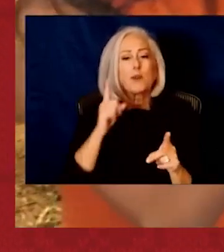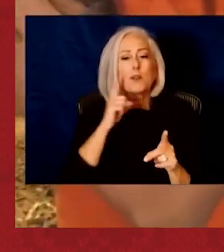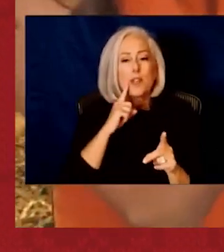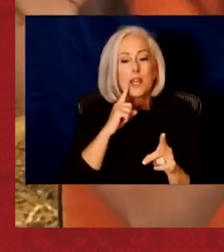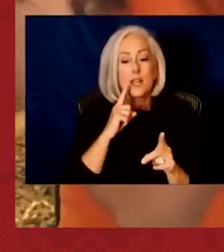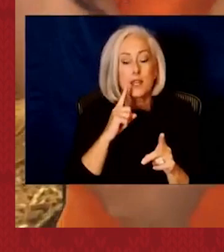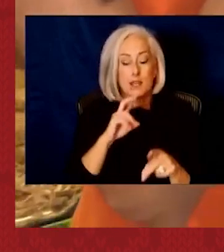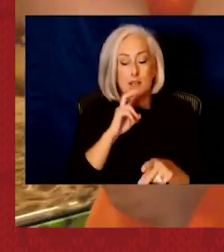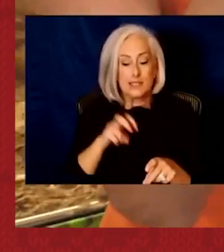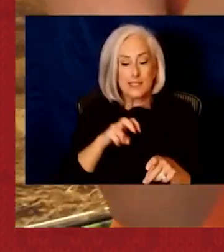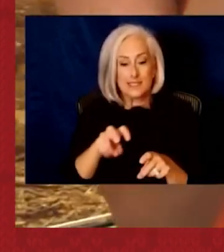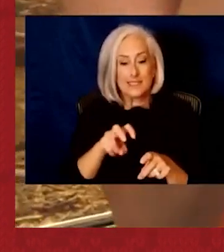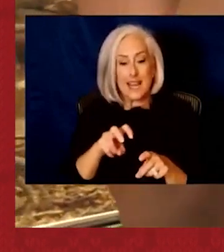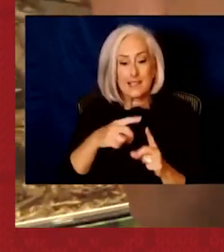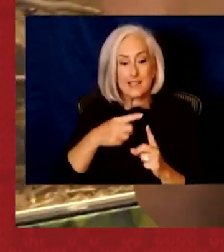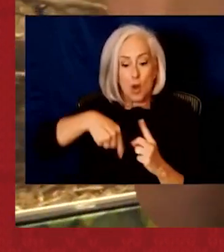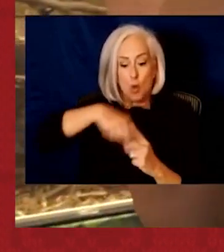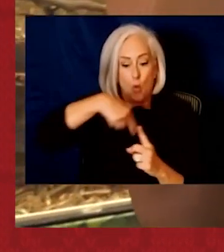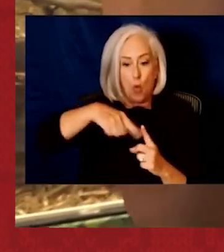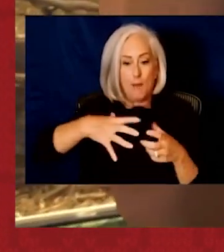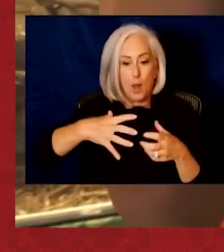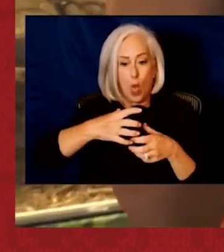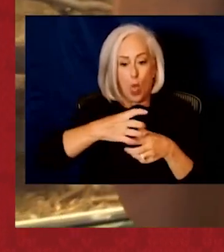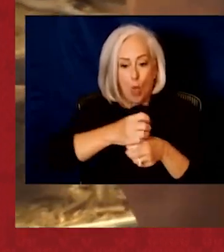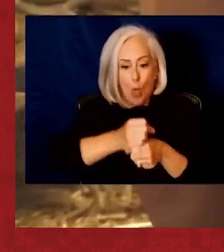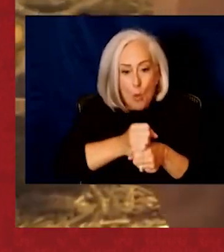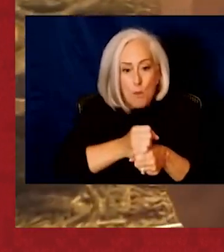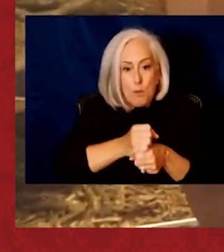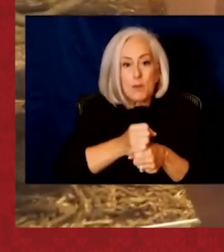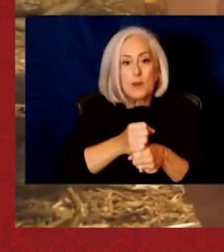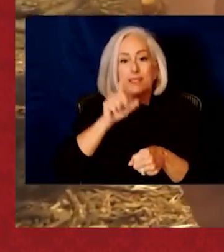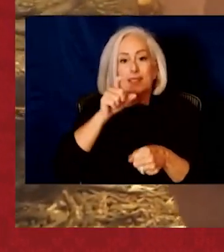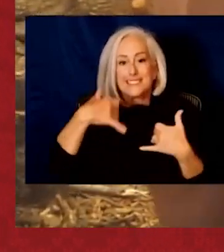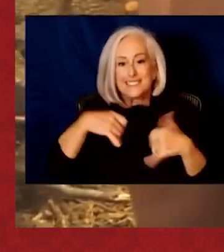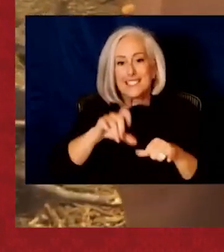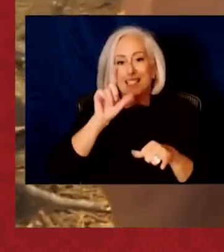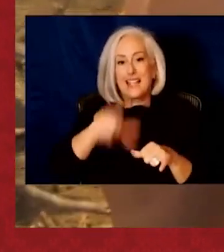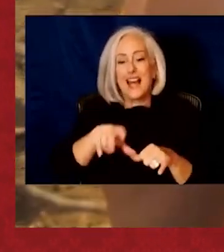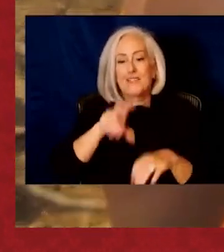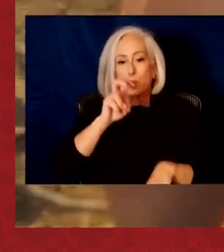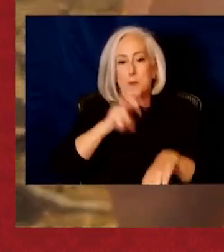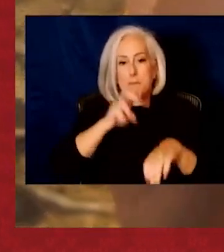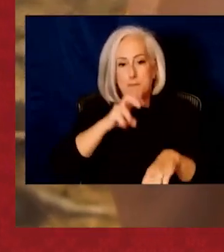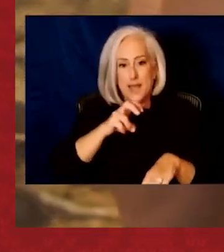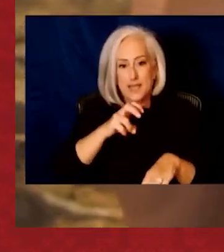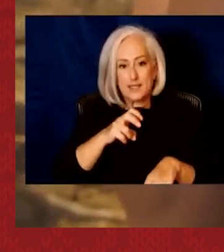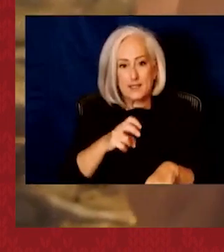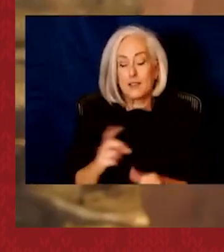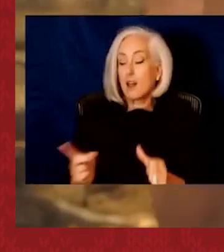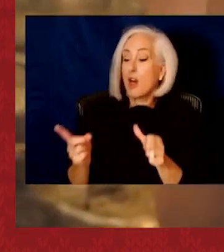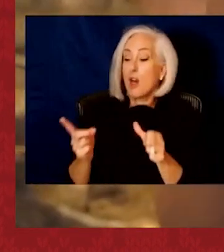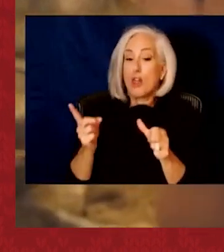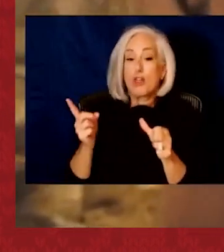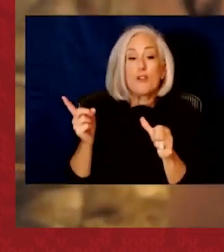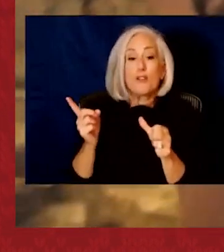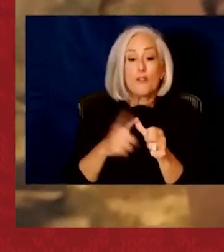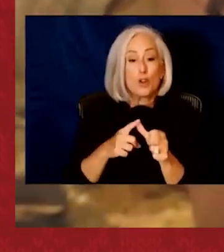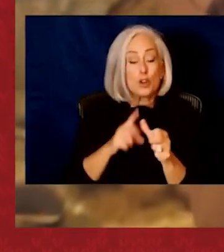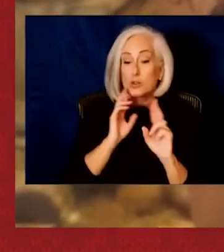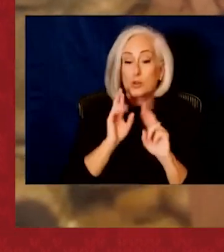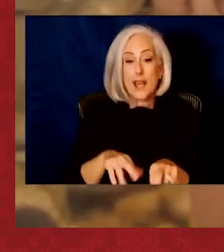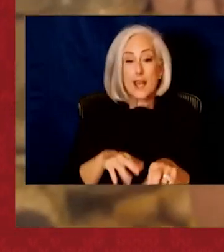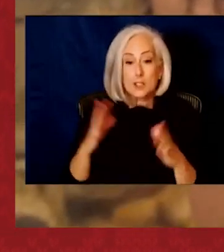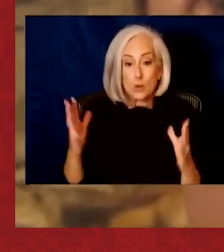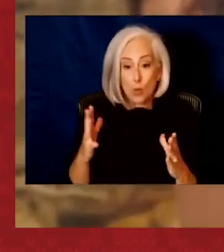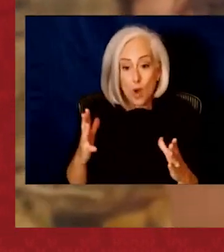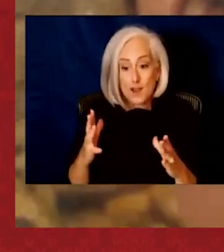Usually they'll be laying in wait for their prey to come by. First reaction is they bite them, then they twist their bodies around them to